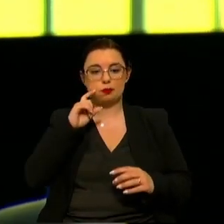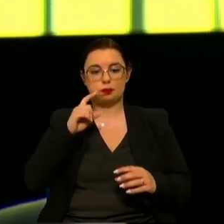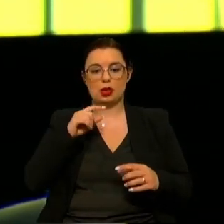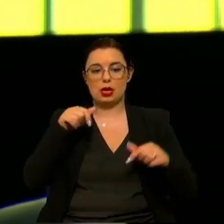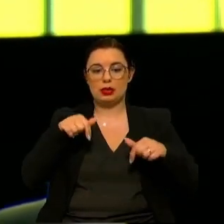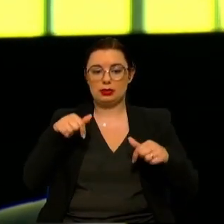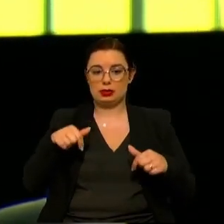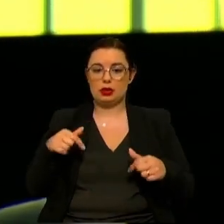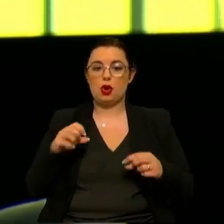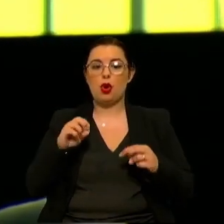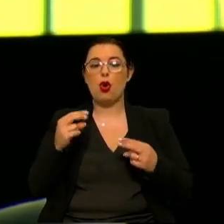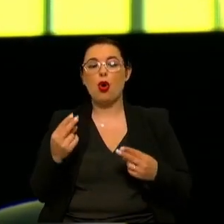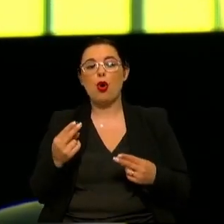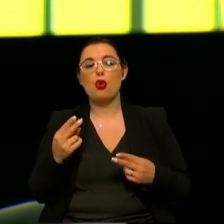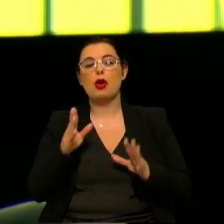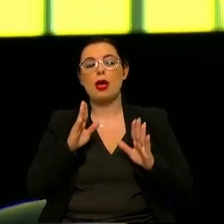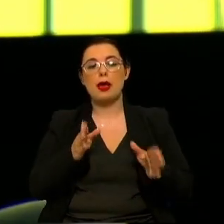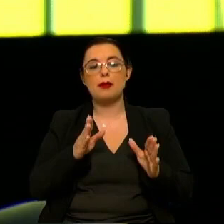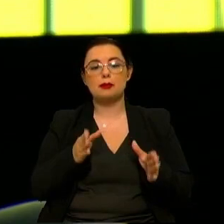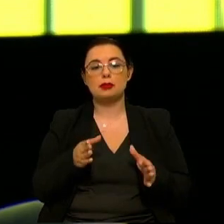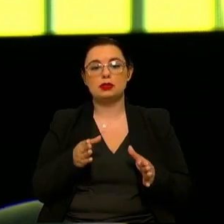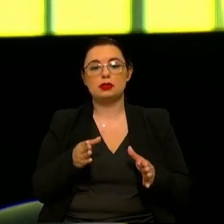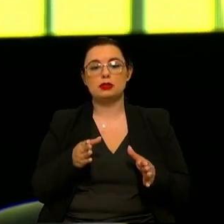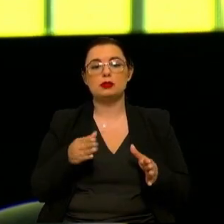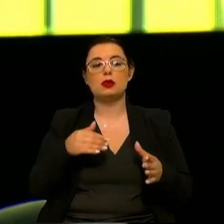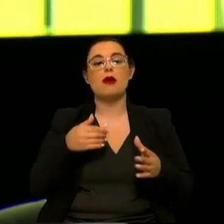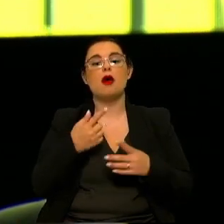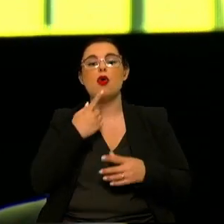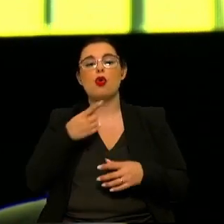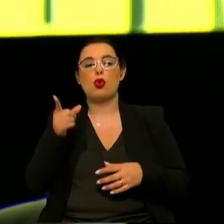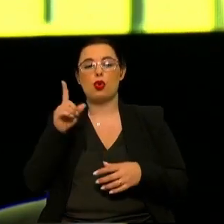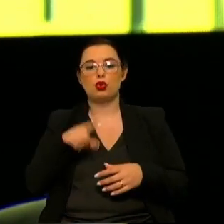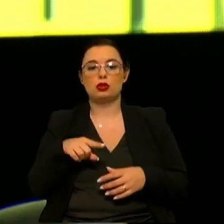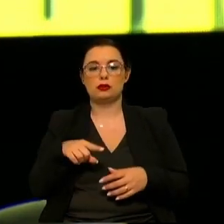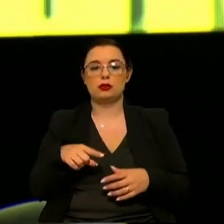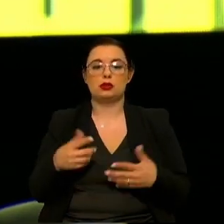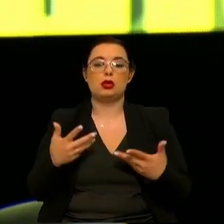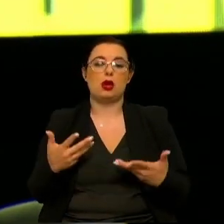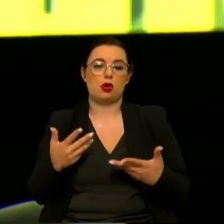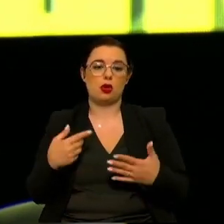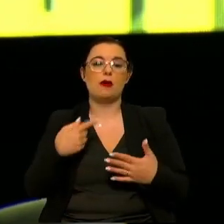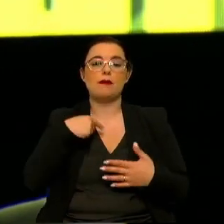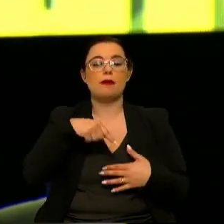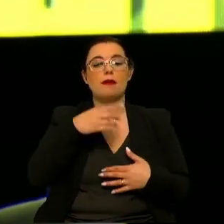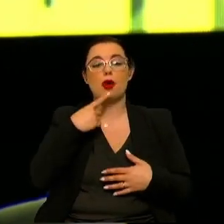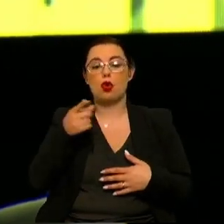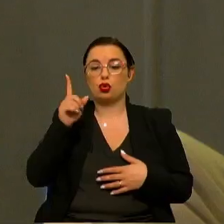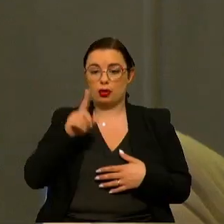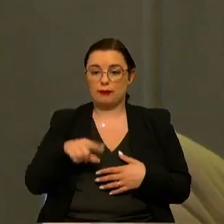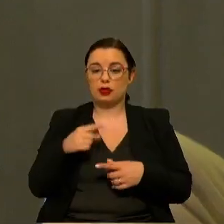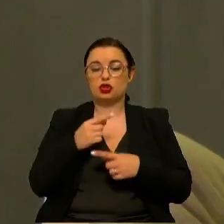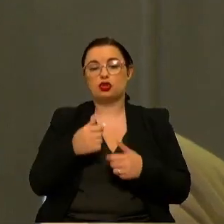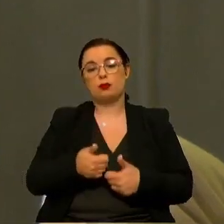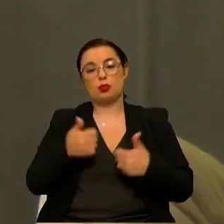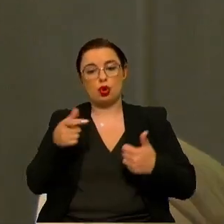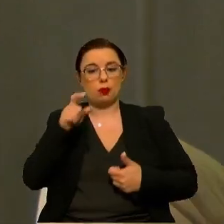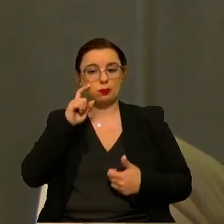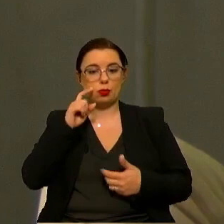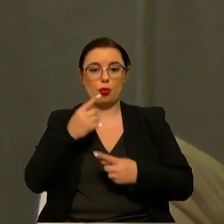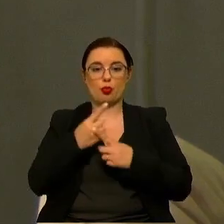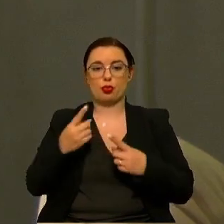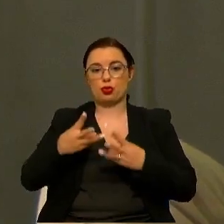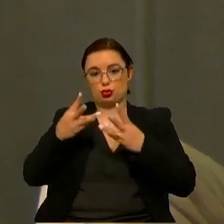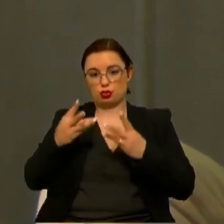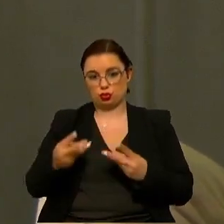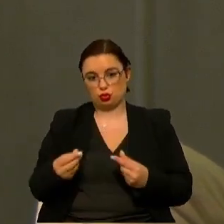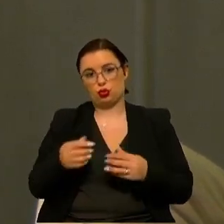Because it does not exist between government institutions, or is it going to be